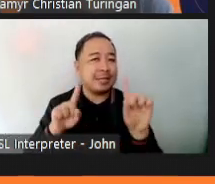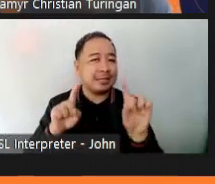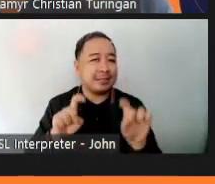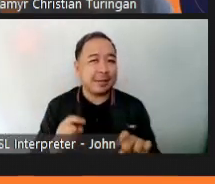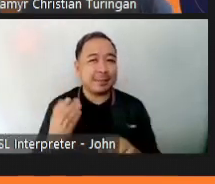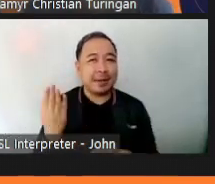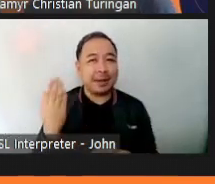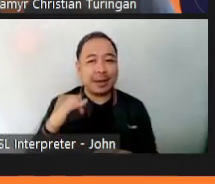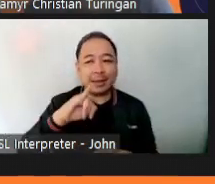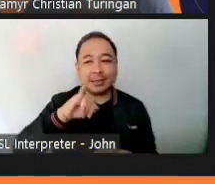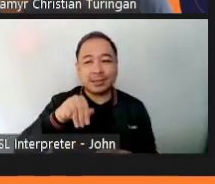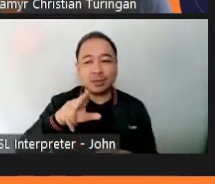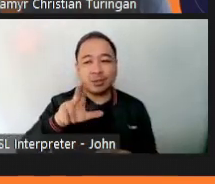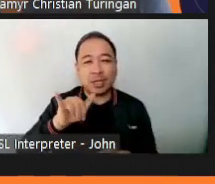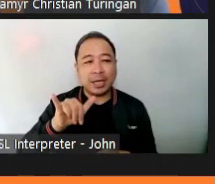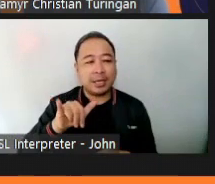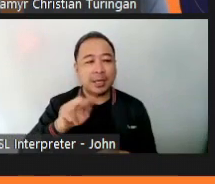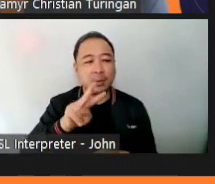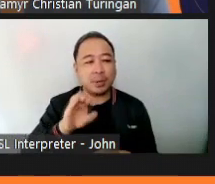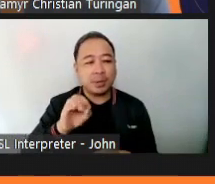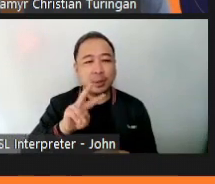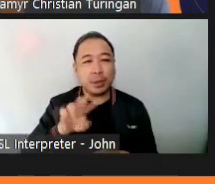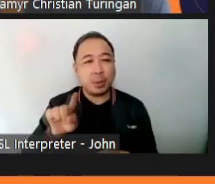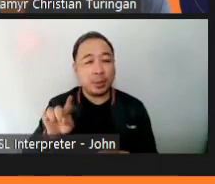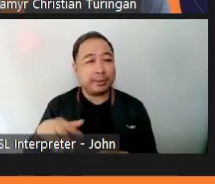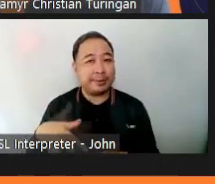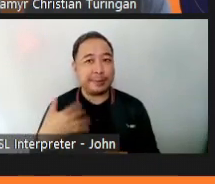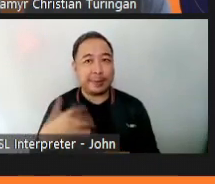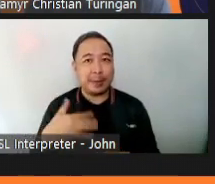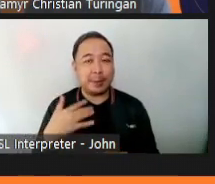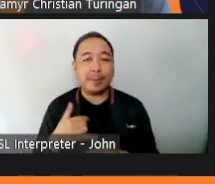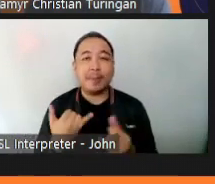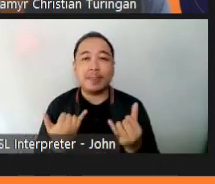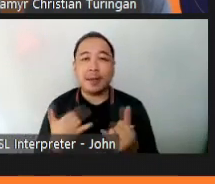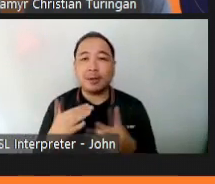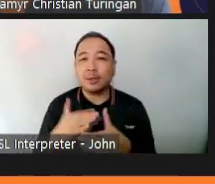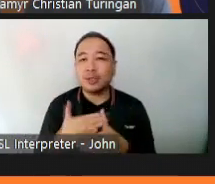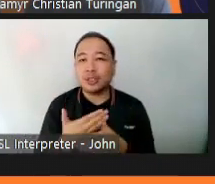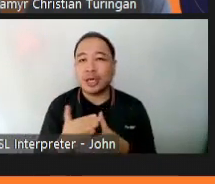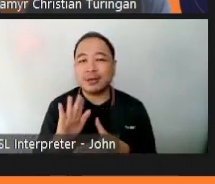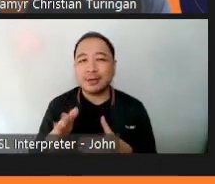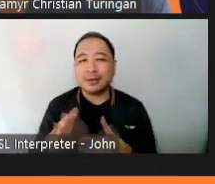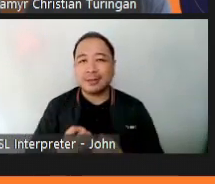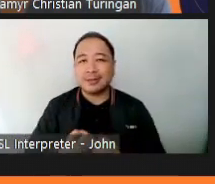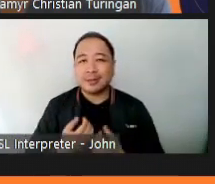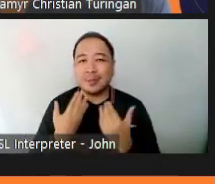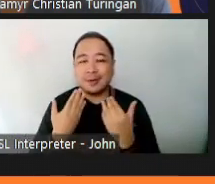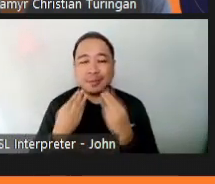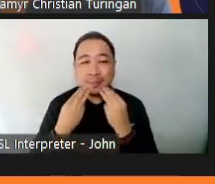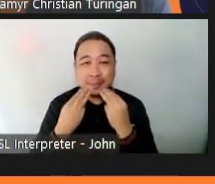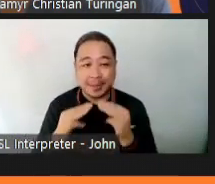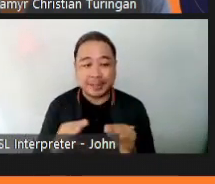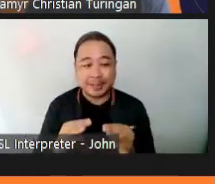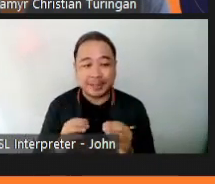July 2021. Wow! Here to share some inspirational